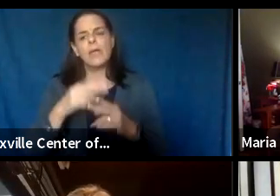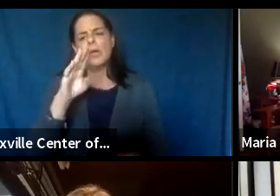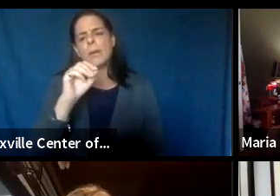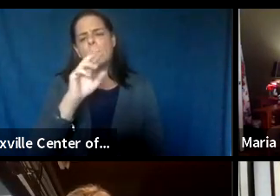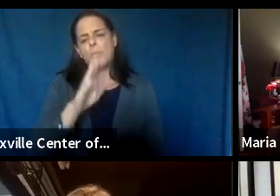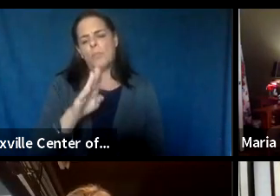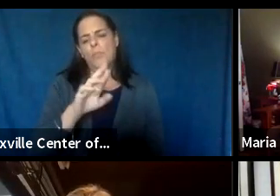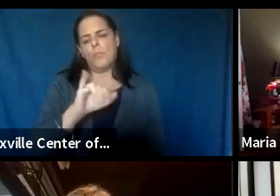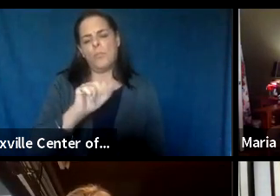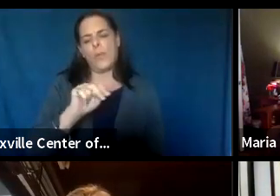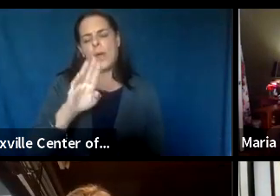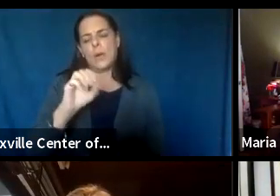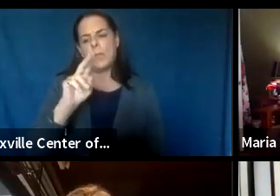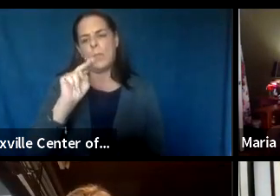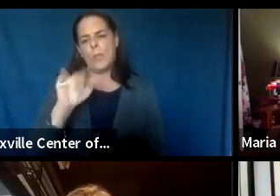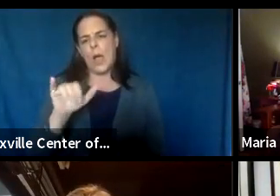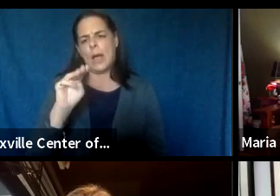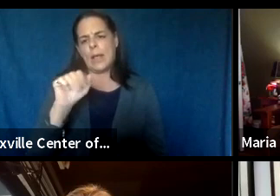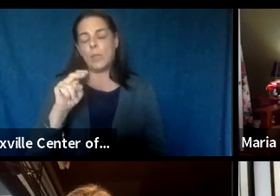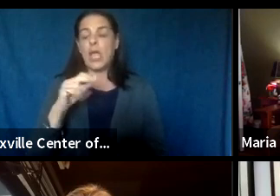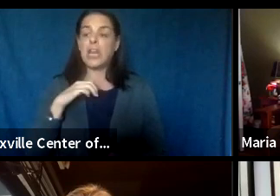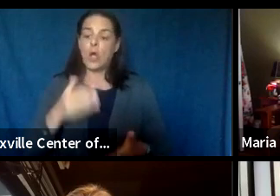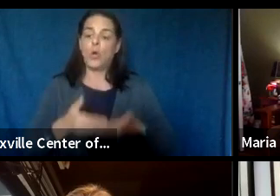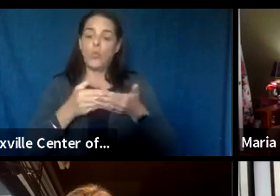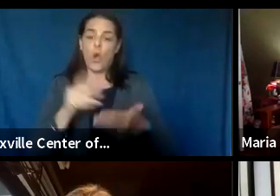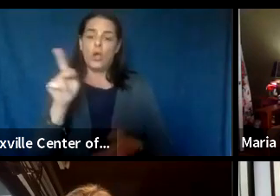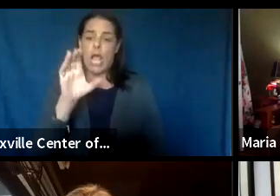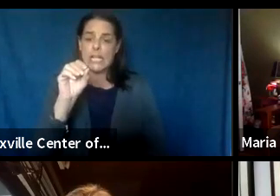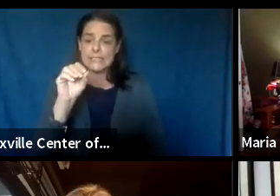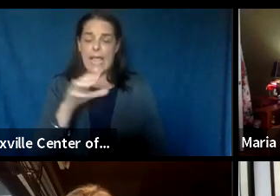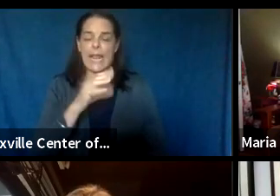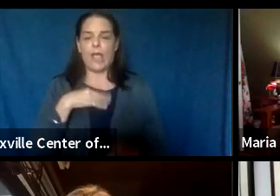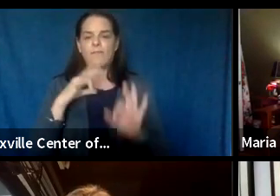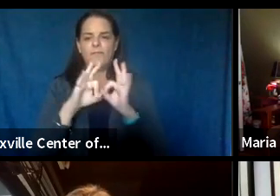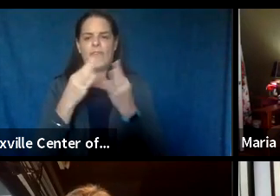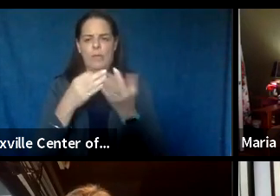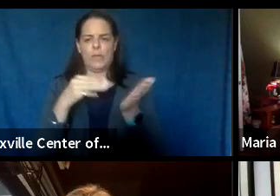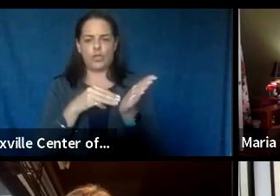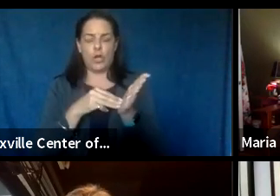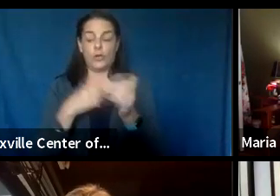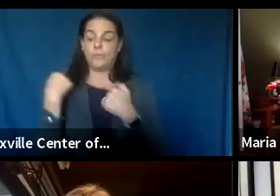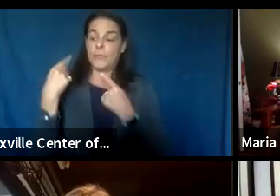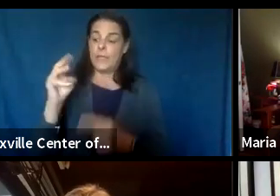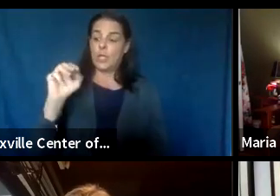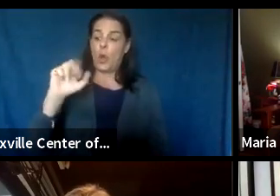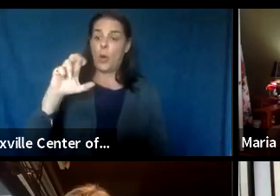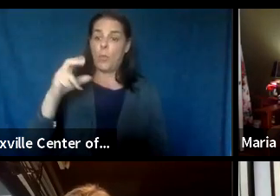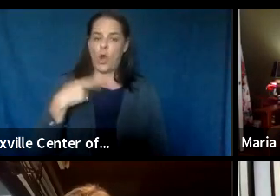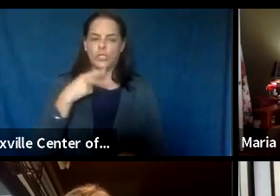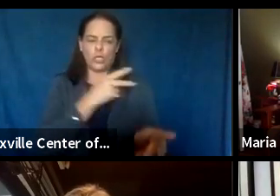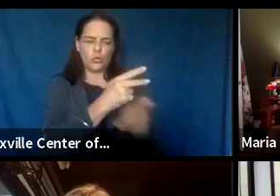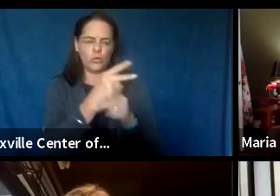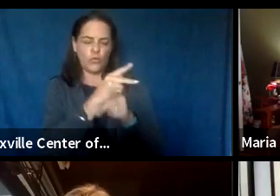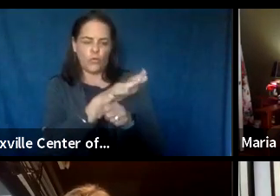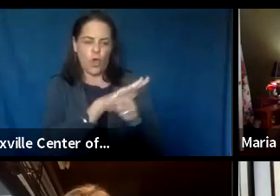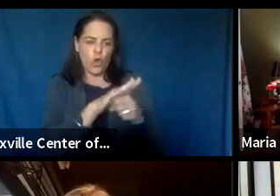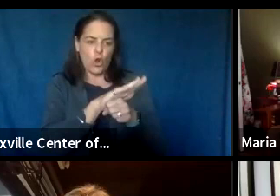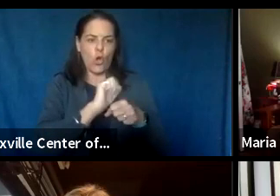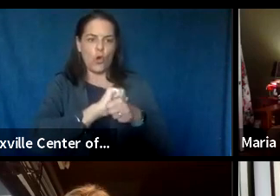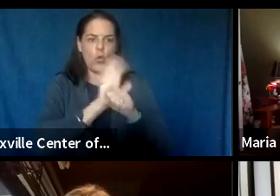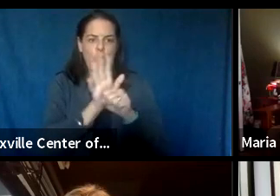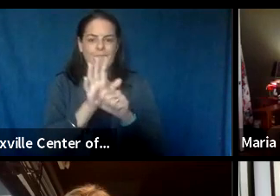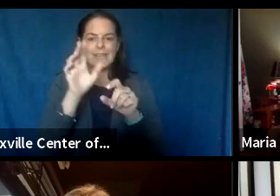Bonnyman. I'm a Knox County native and a family doctor. Since March, I have supervised a local coronavirus tent testing